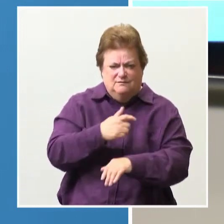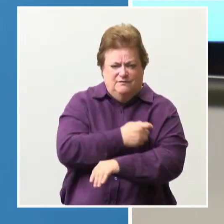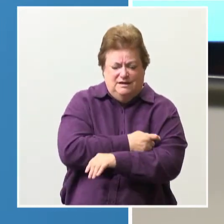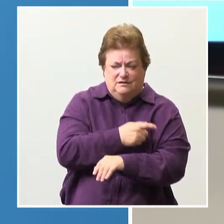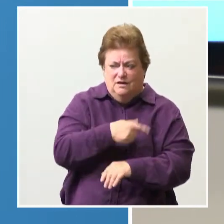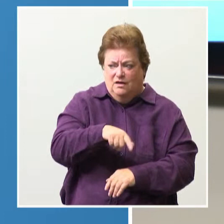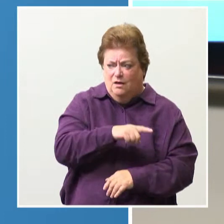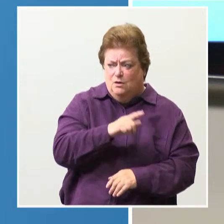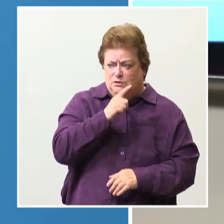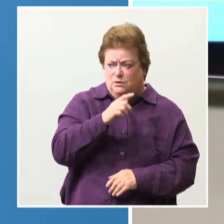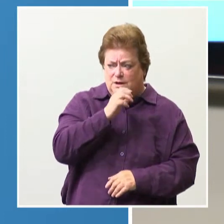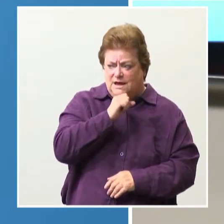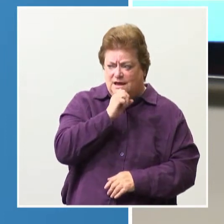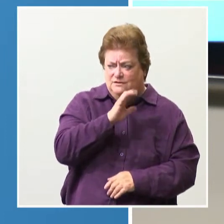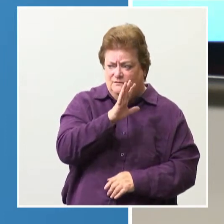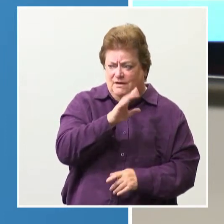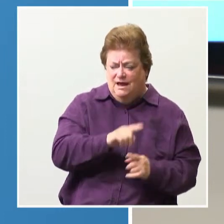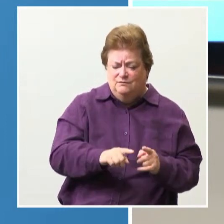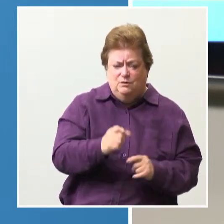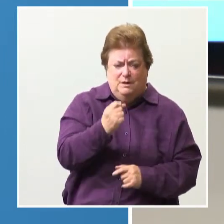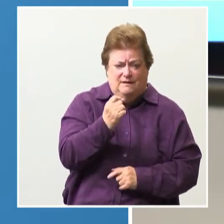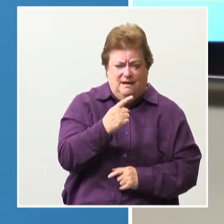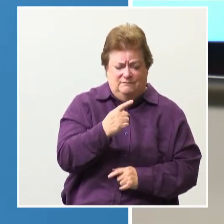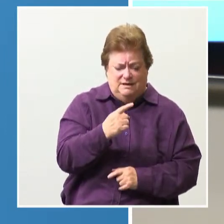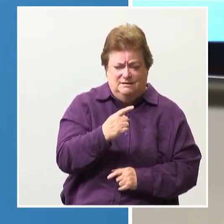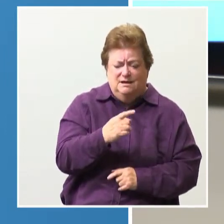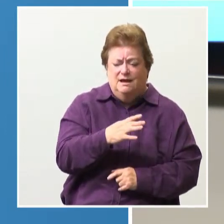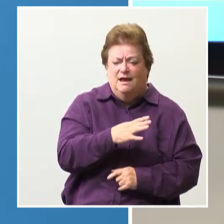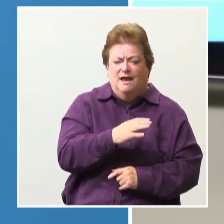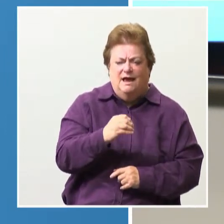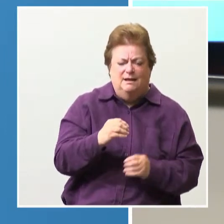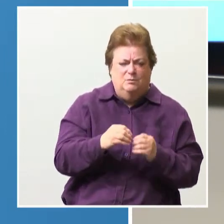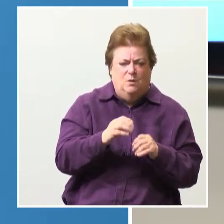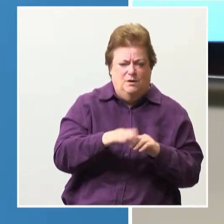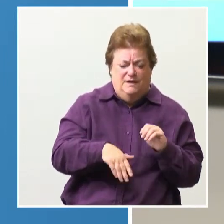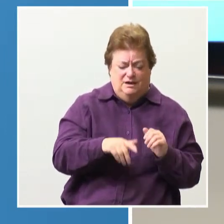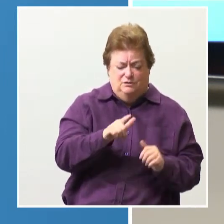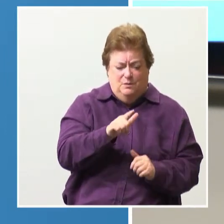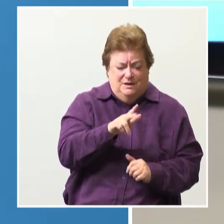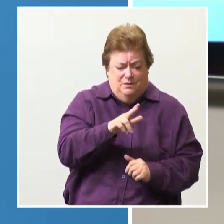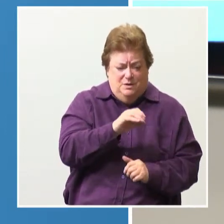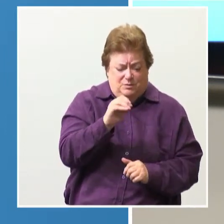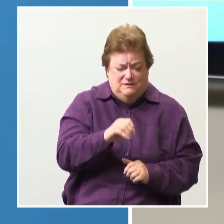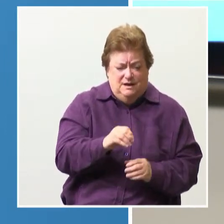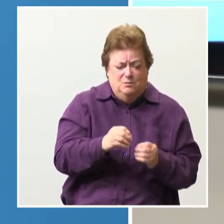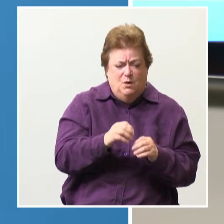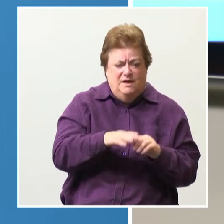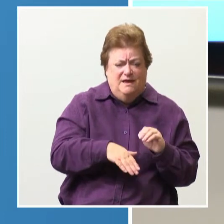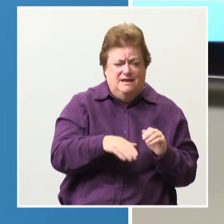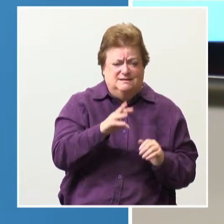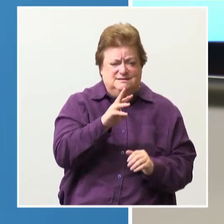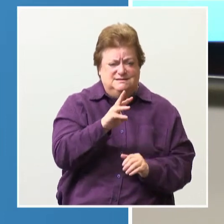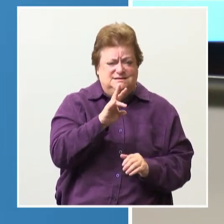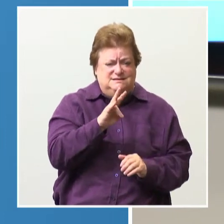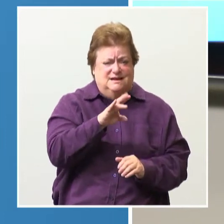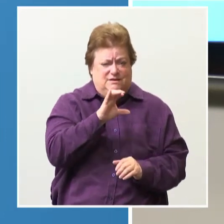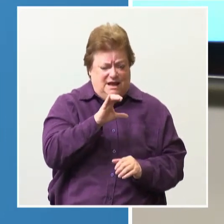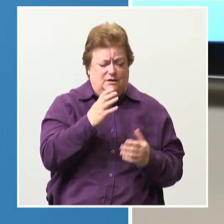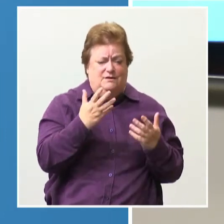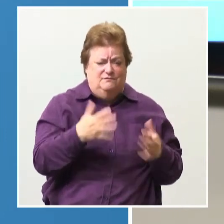to 11-year-olds, and more than 23%, or just over 6,700, have